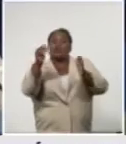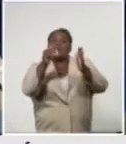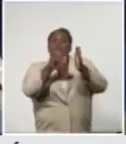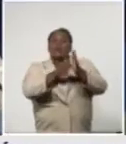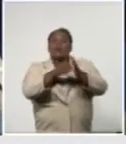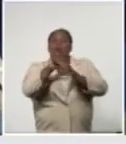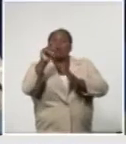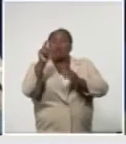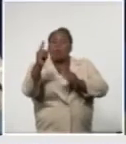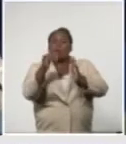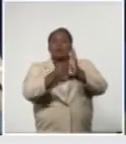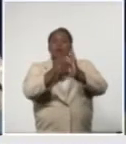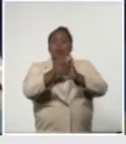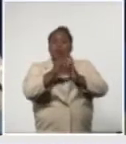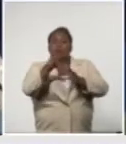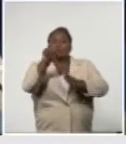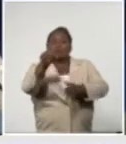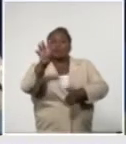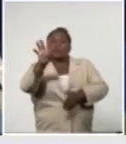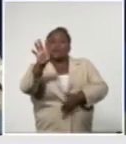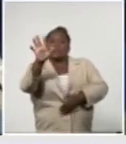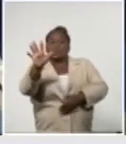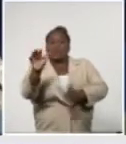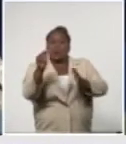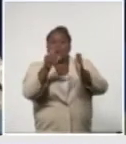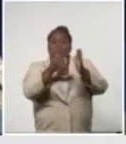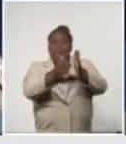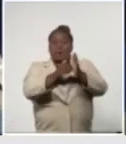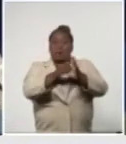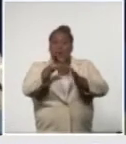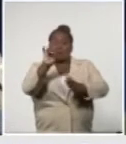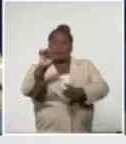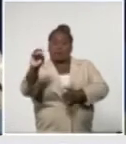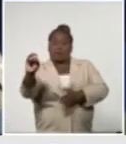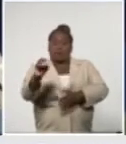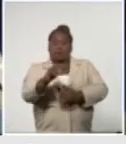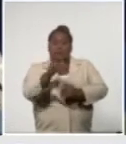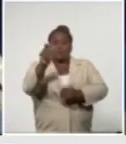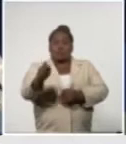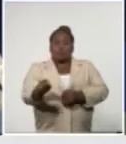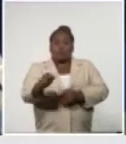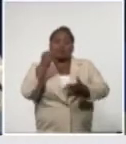1,145,906 confirmed cases, with